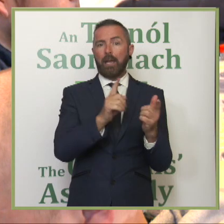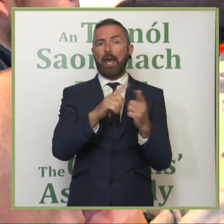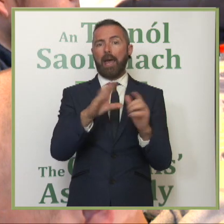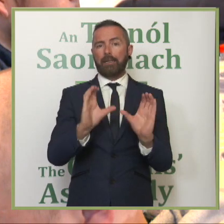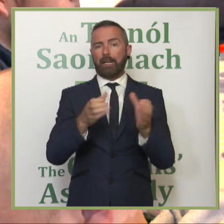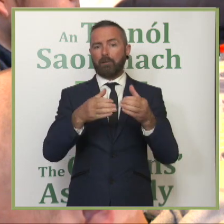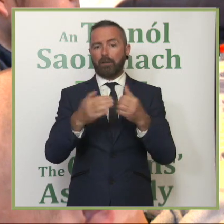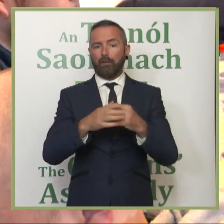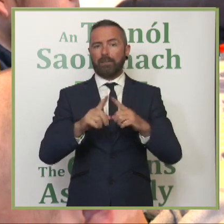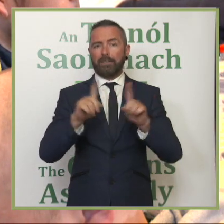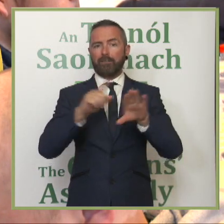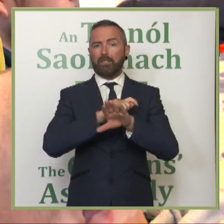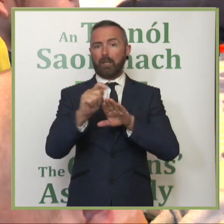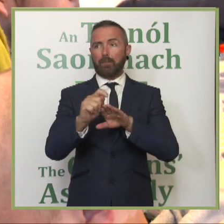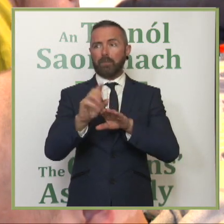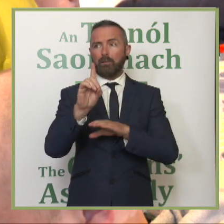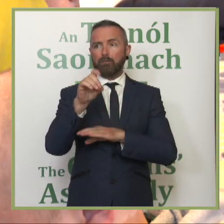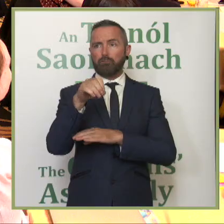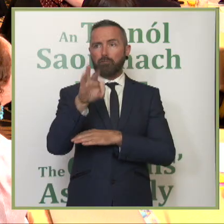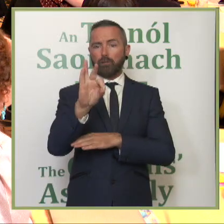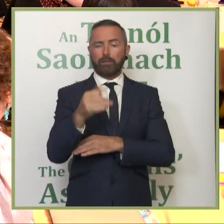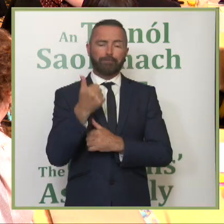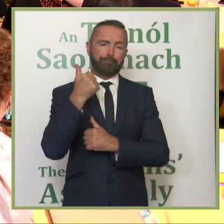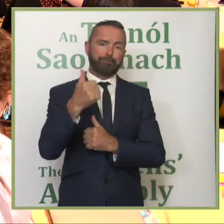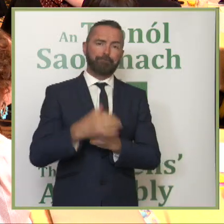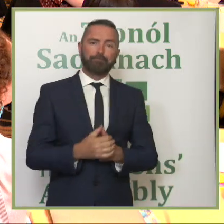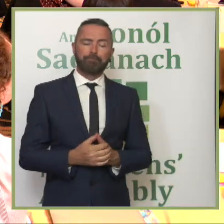categorisation of different drugs as well. Thank you.